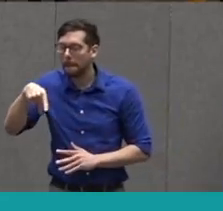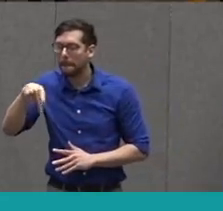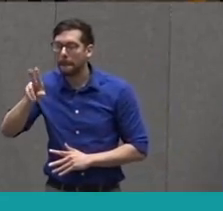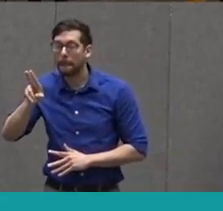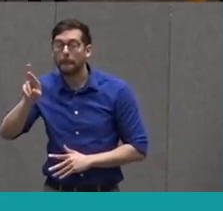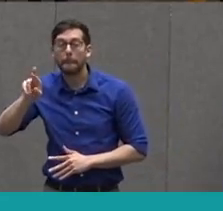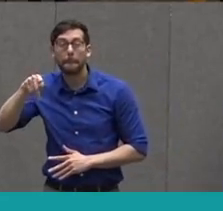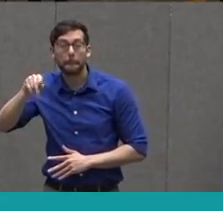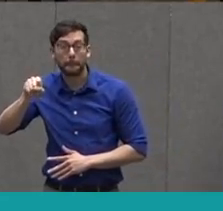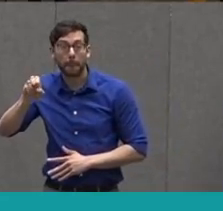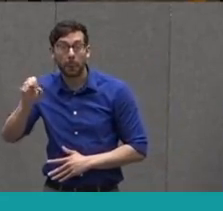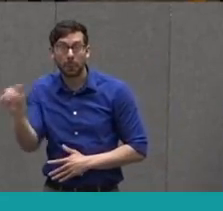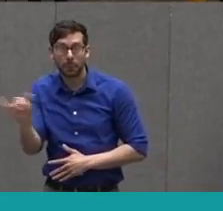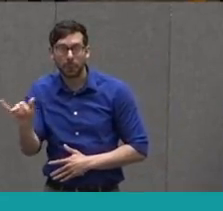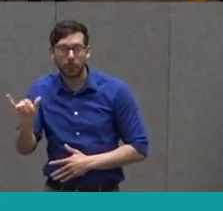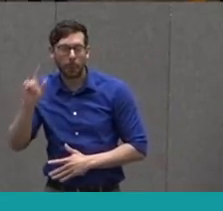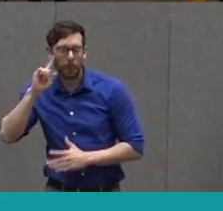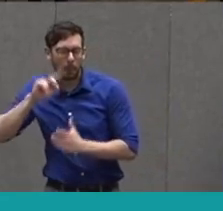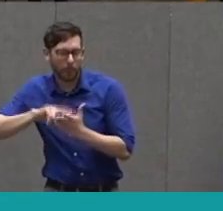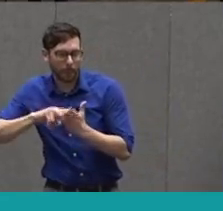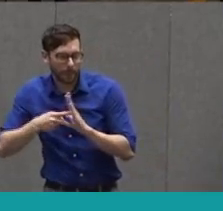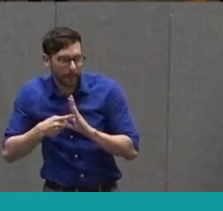things together.